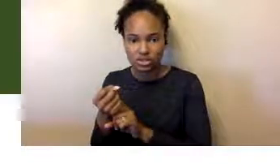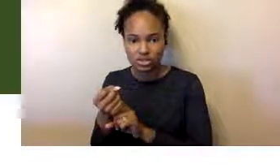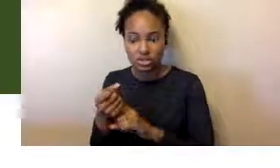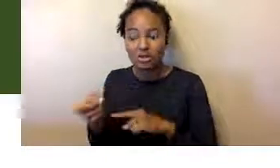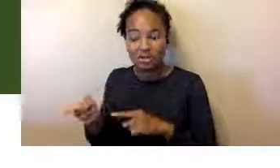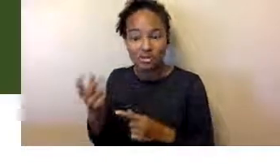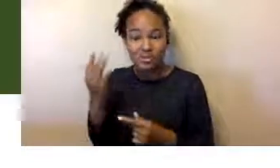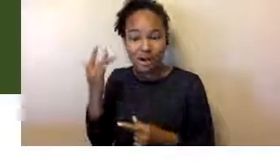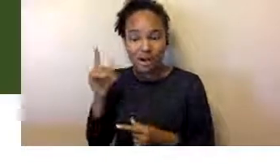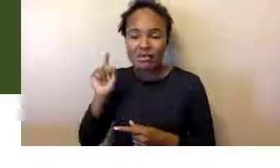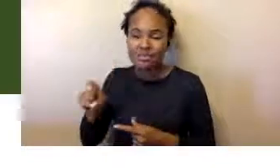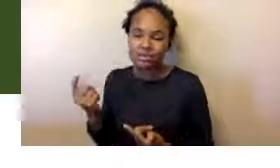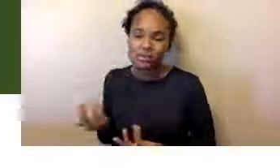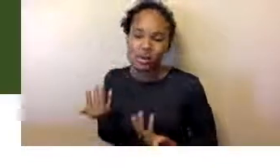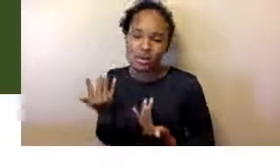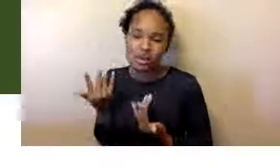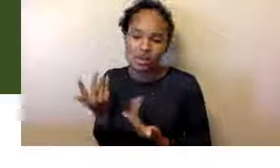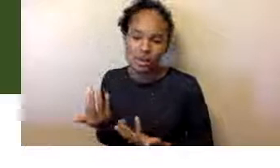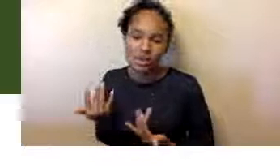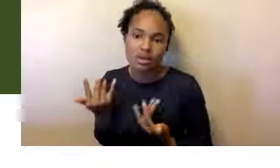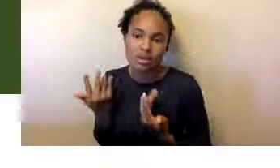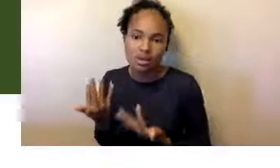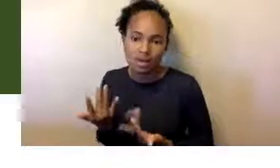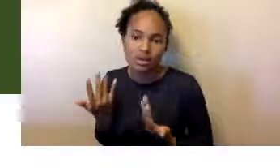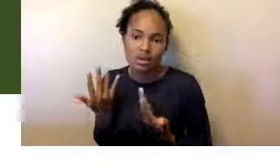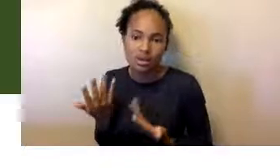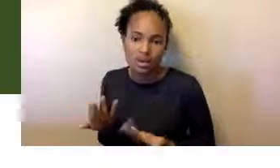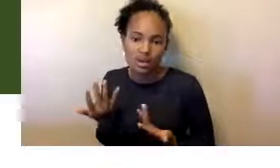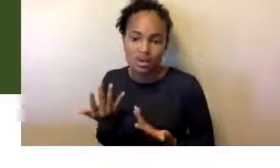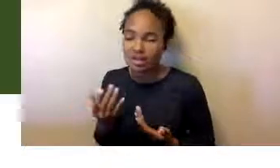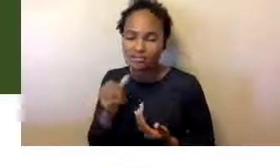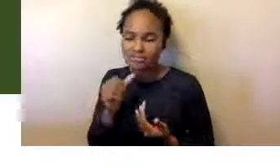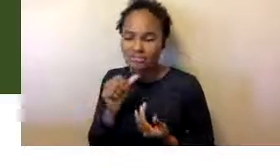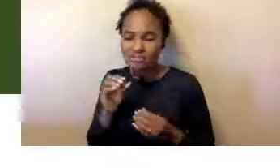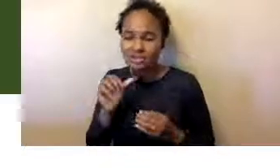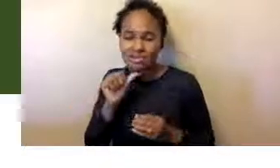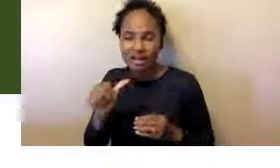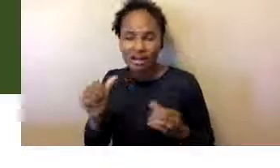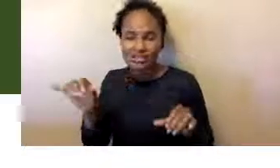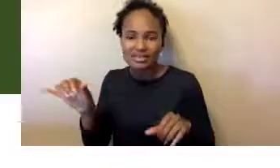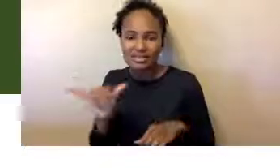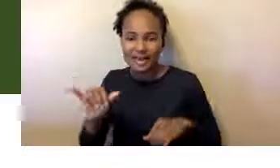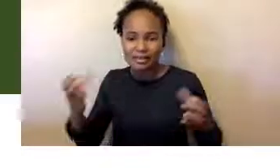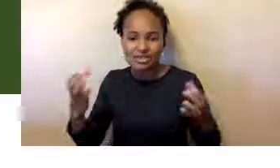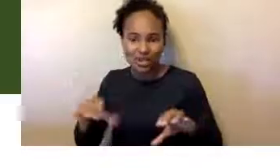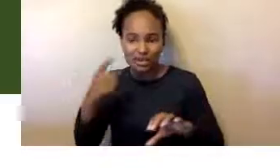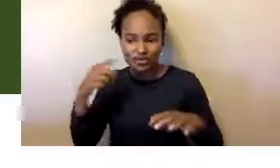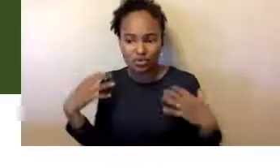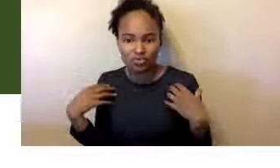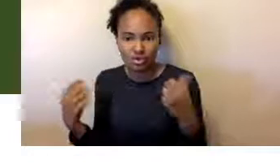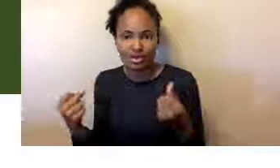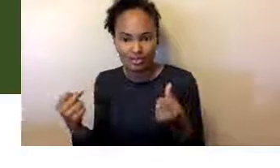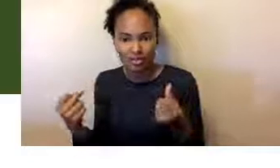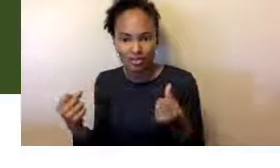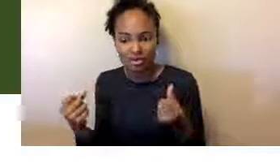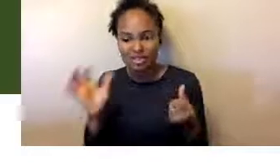wait for so long. They don't have the same chance as recovery. So that's an unequal